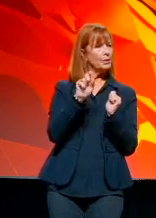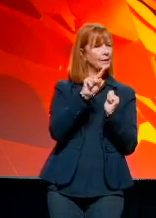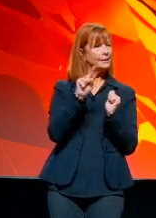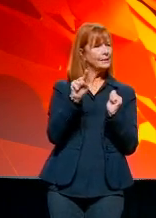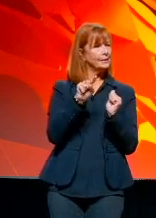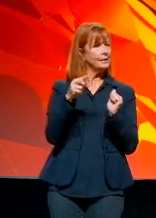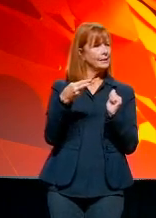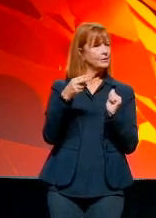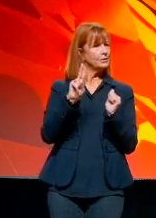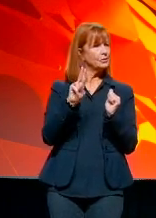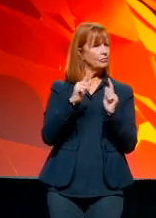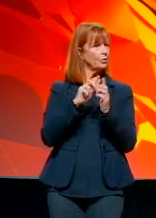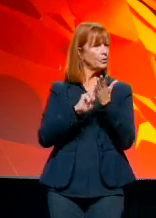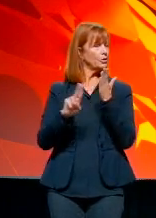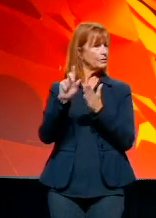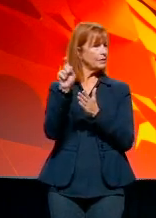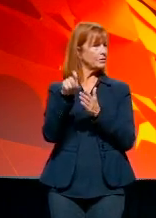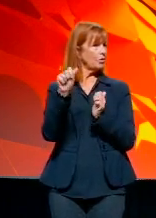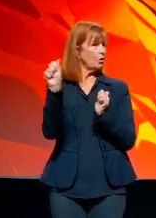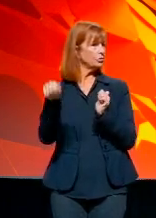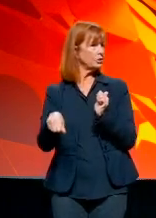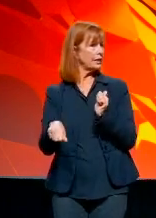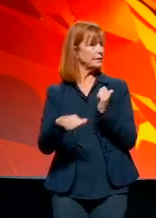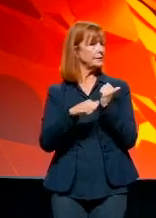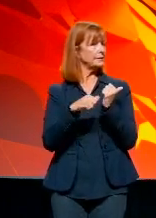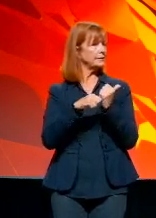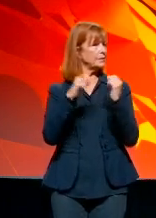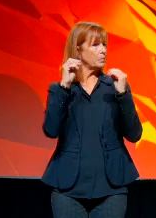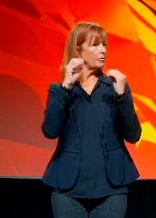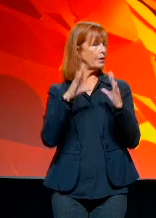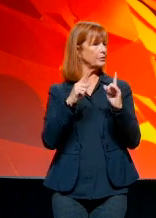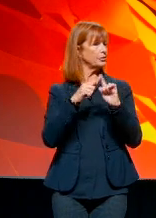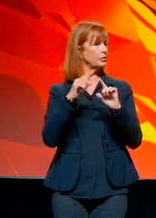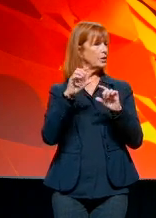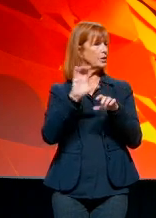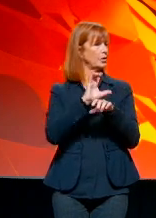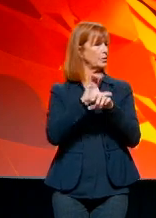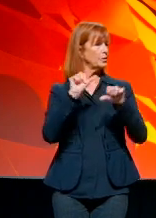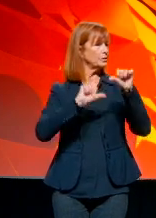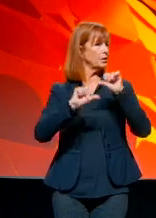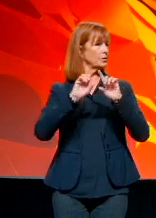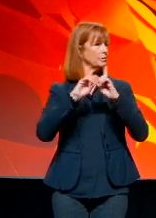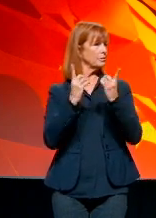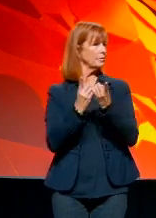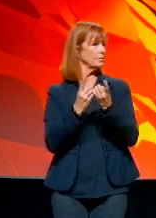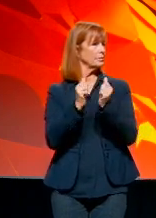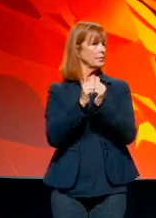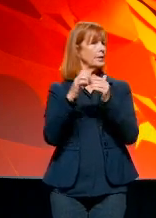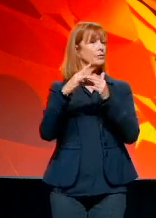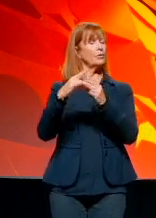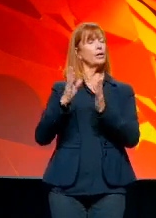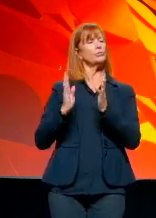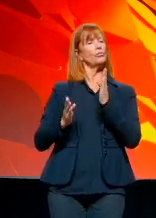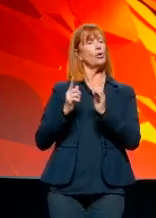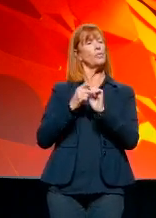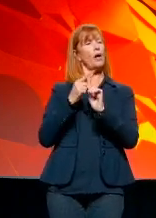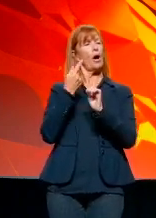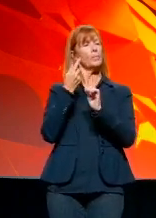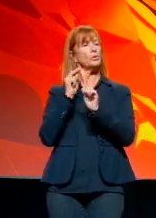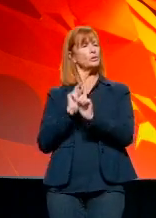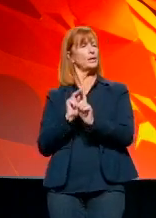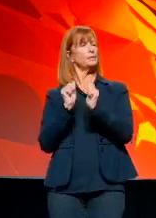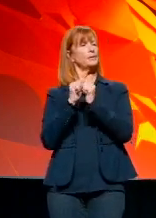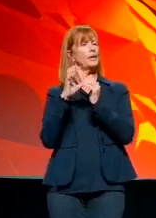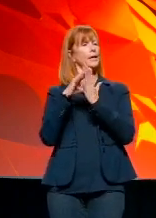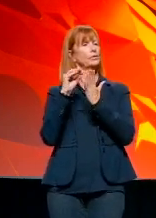Austin. He's an assistant professor in the computer science department where he directs the Robot Perception and Learning Lab.